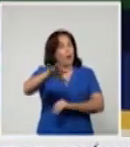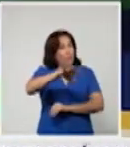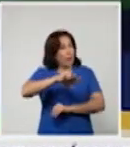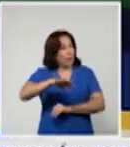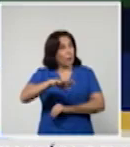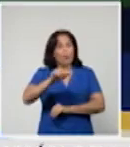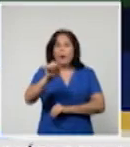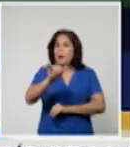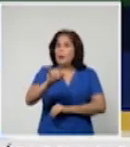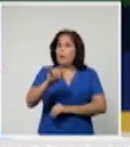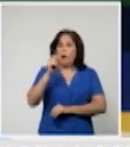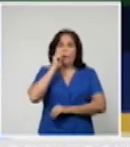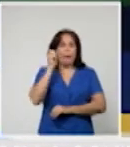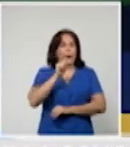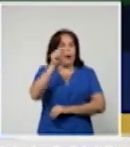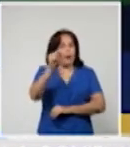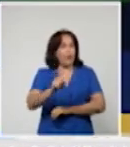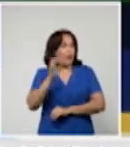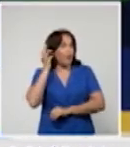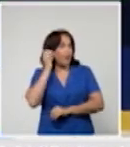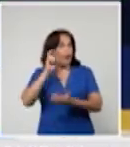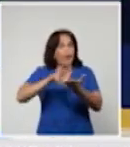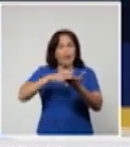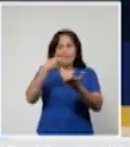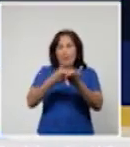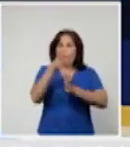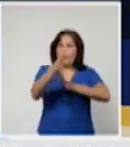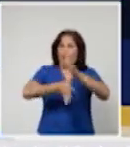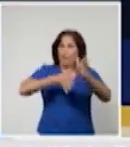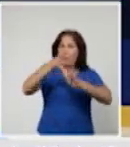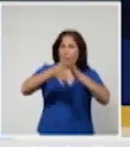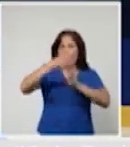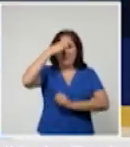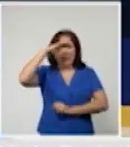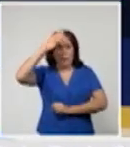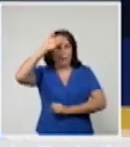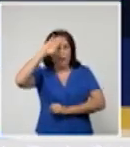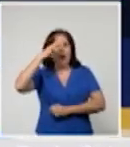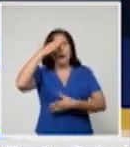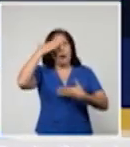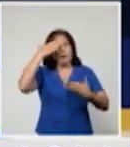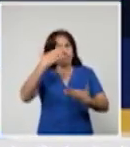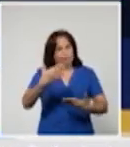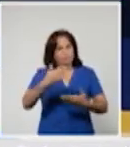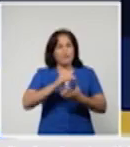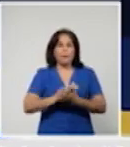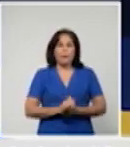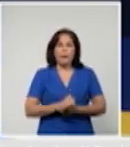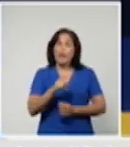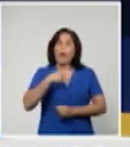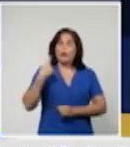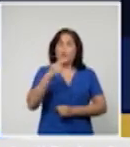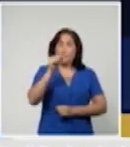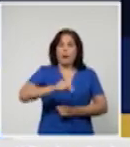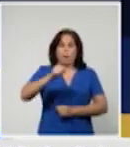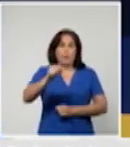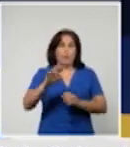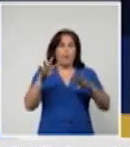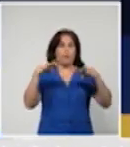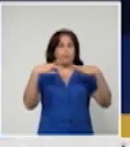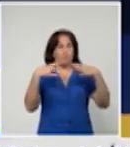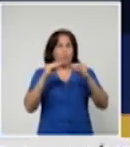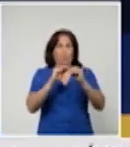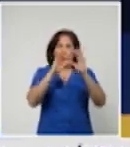Good morning to all of you, to Gisela, to our sign language interpreter, and to all of